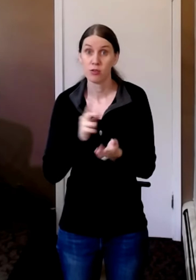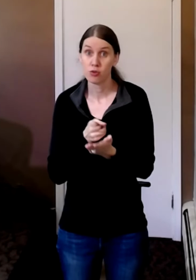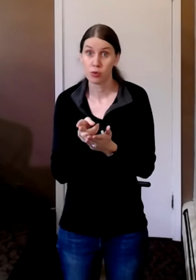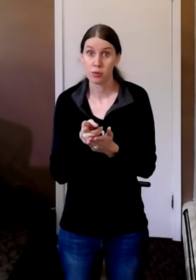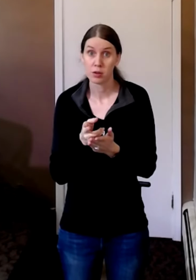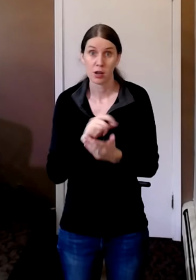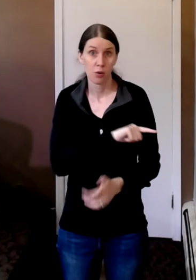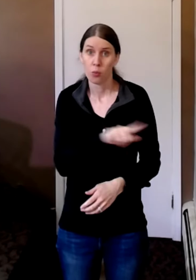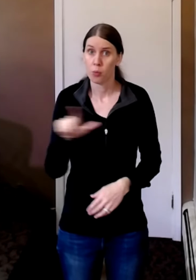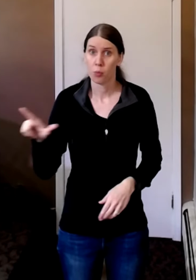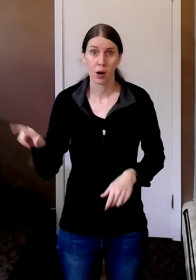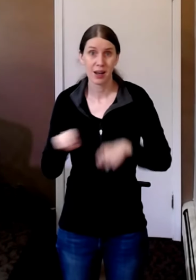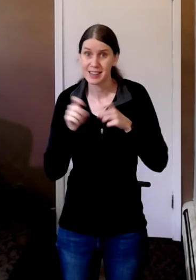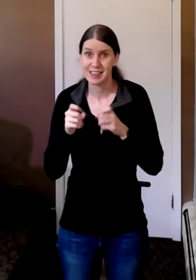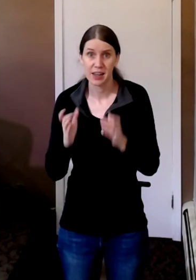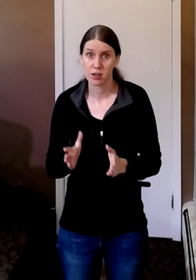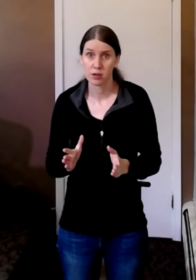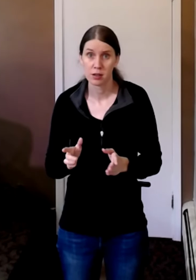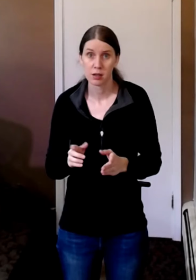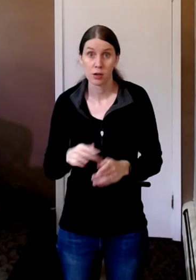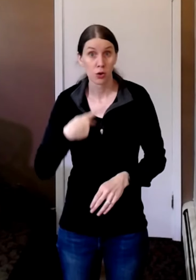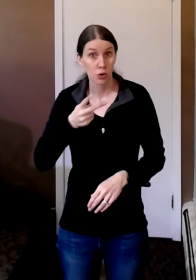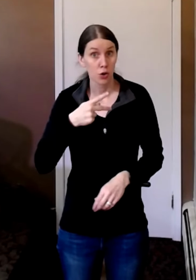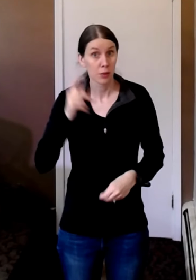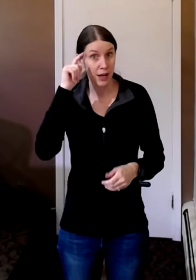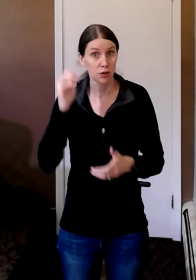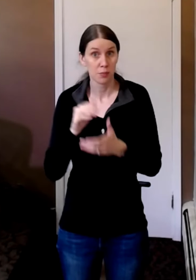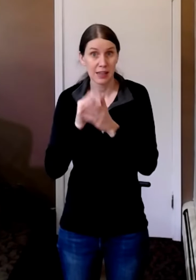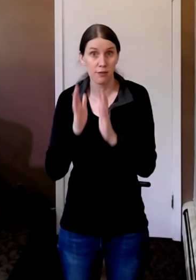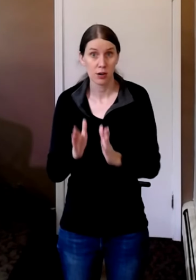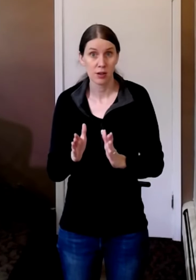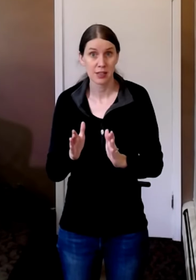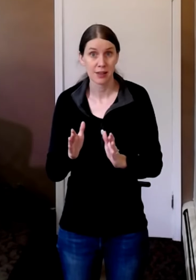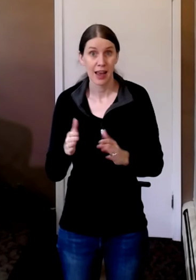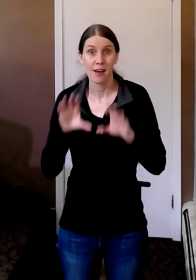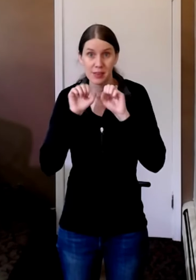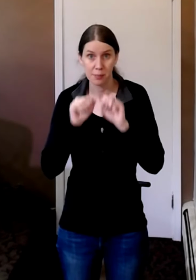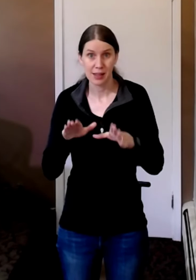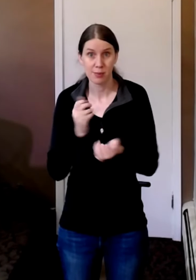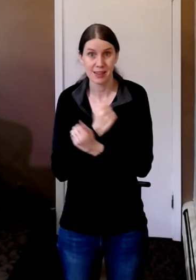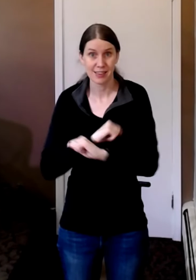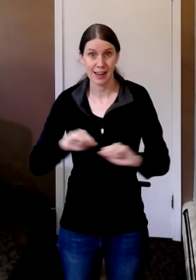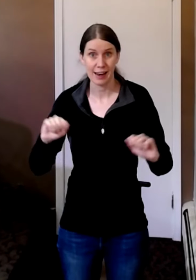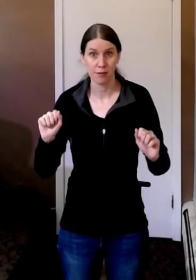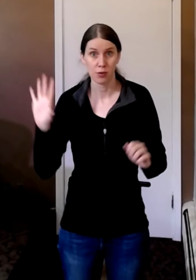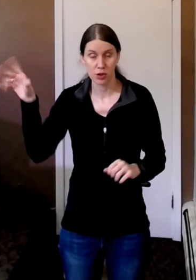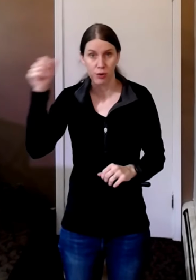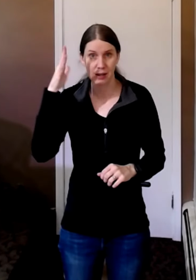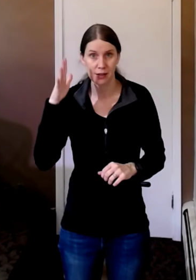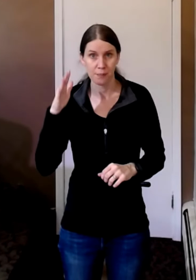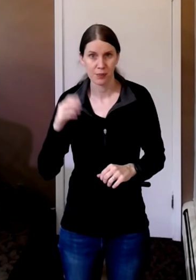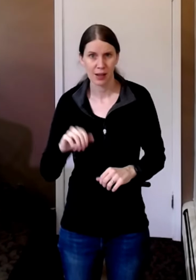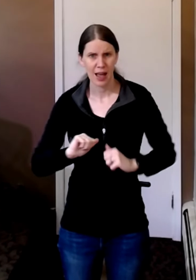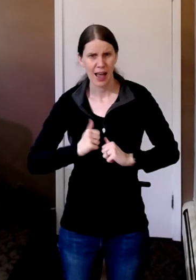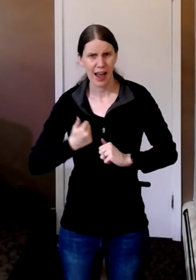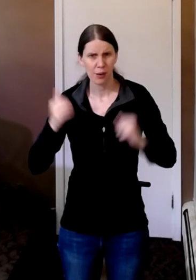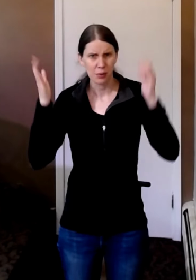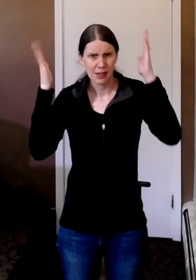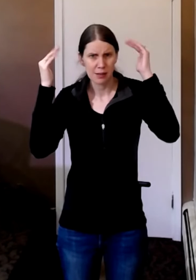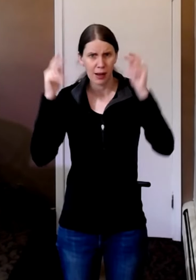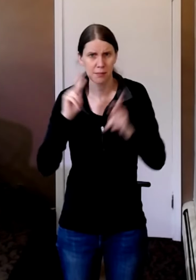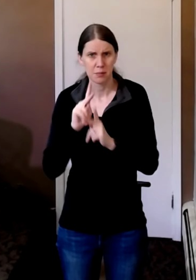sinners, except we have had the blessing of being saved by grace. So how can we expect people that don't even know Christ to walk